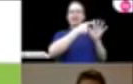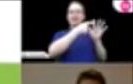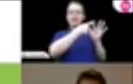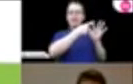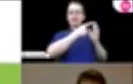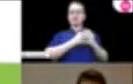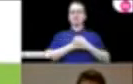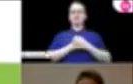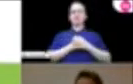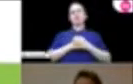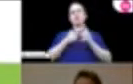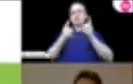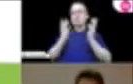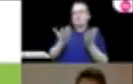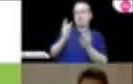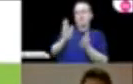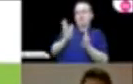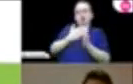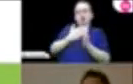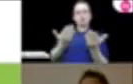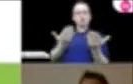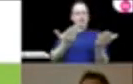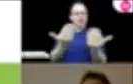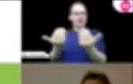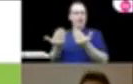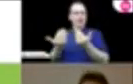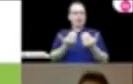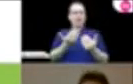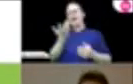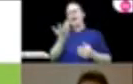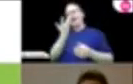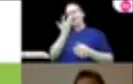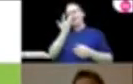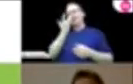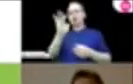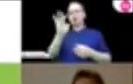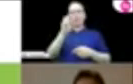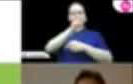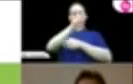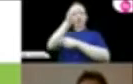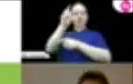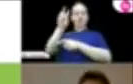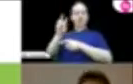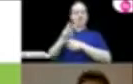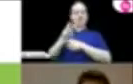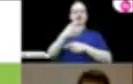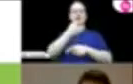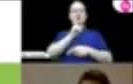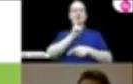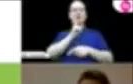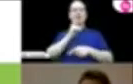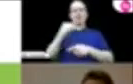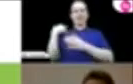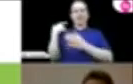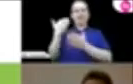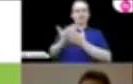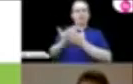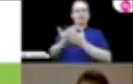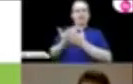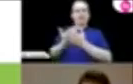So welcome to our virtual tour of People's History Museum.